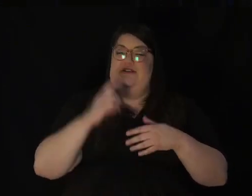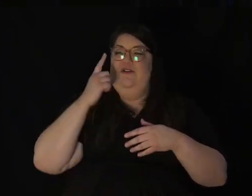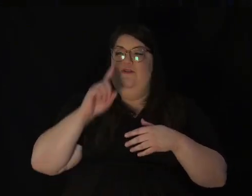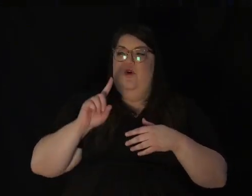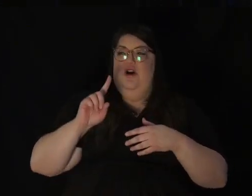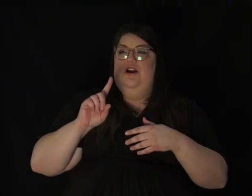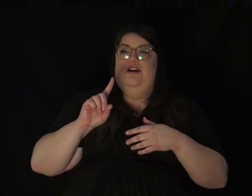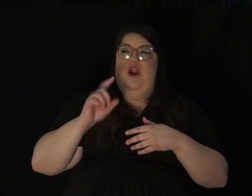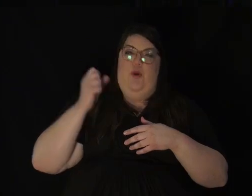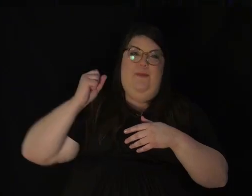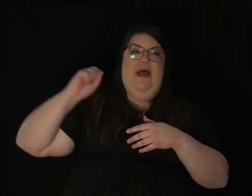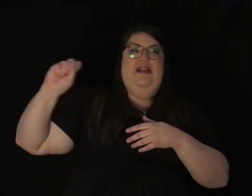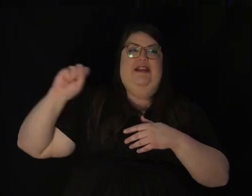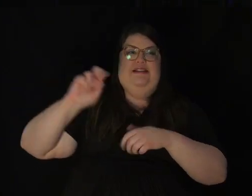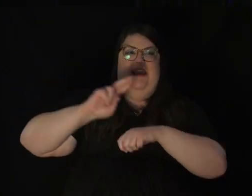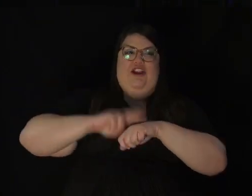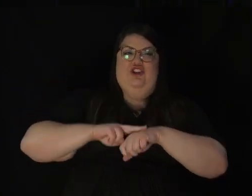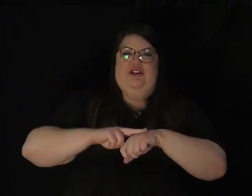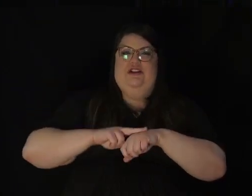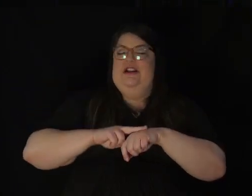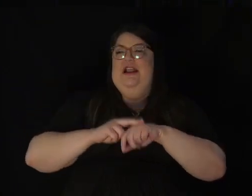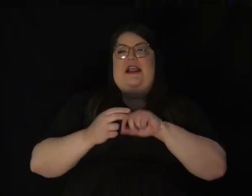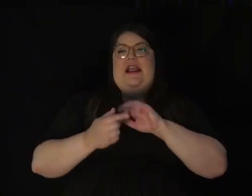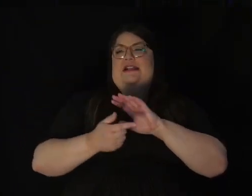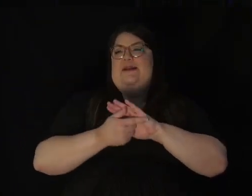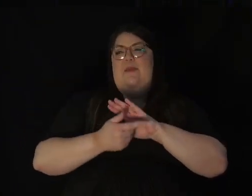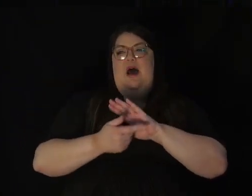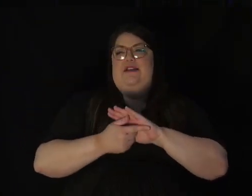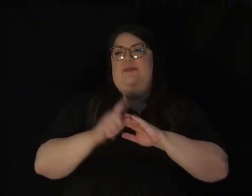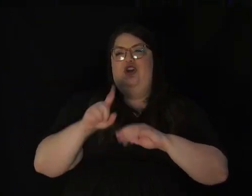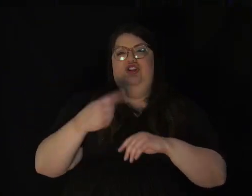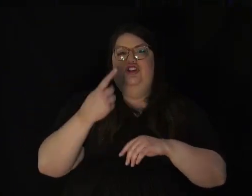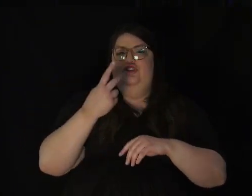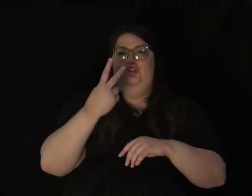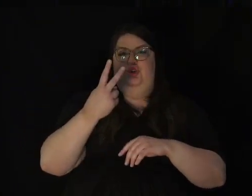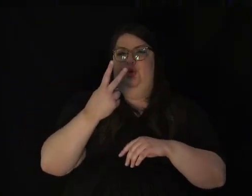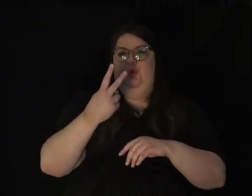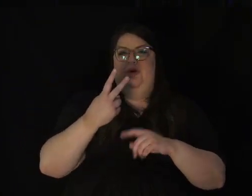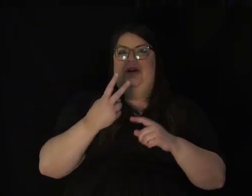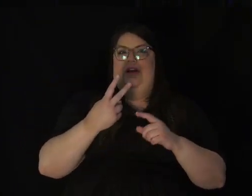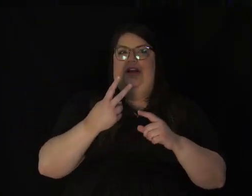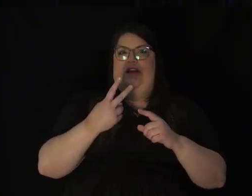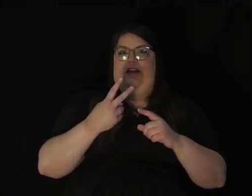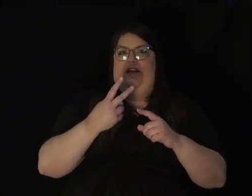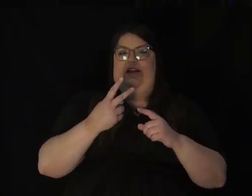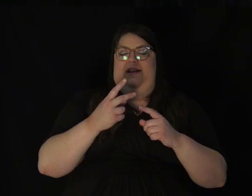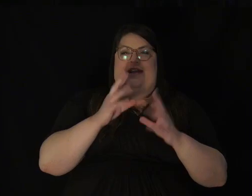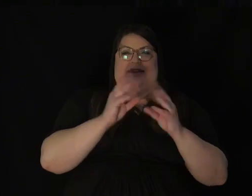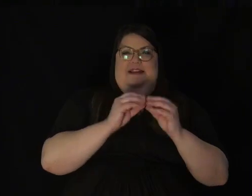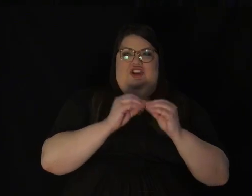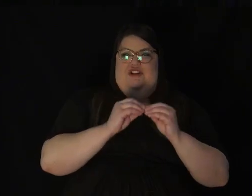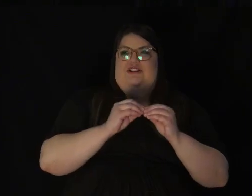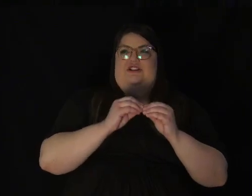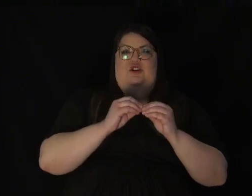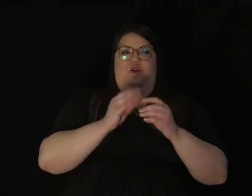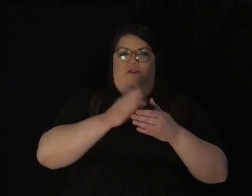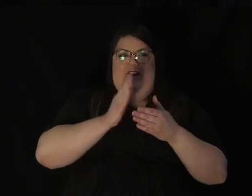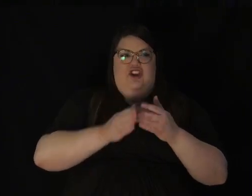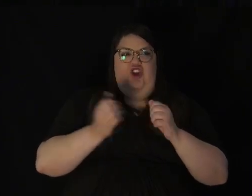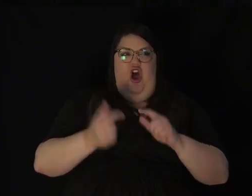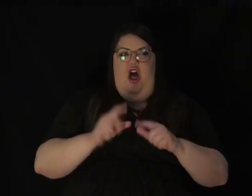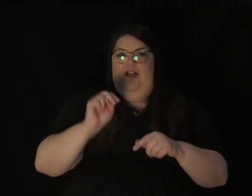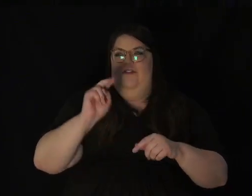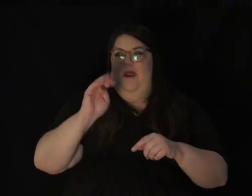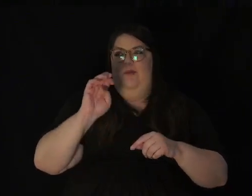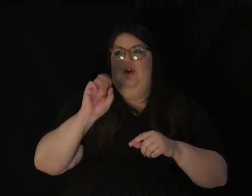actually impossible to get through all of Numbers in two sessions, so I've selected two passages that we're going to focus on, but I'm not